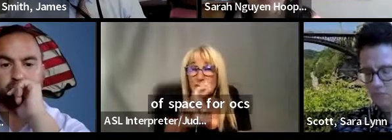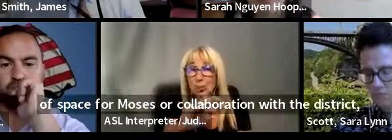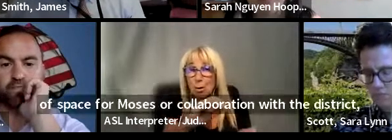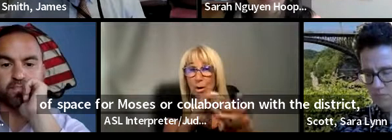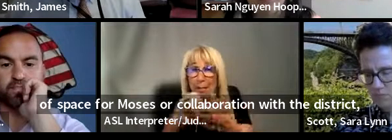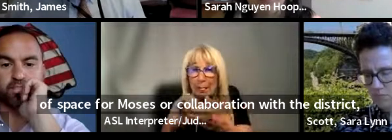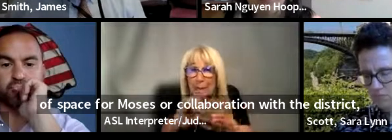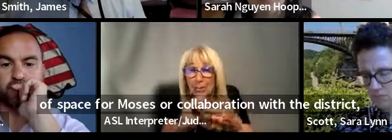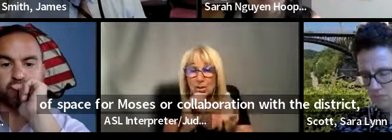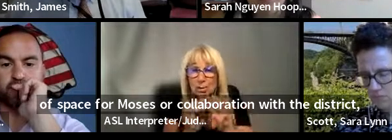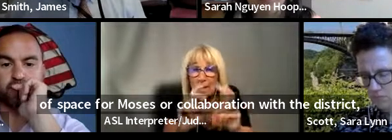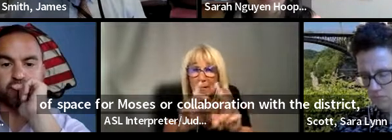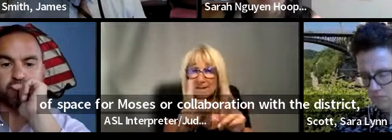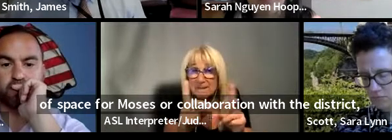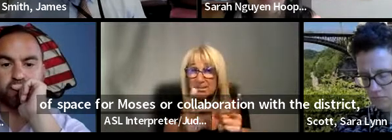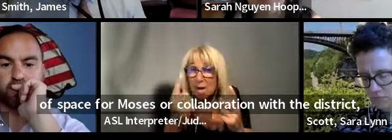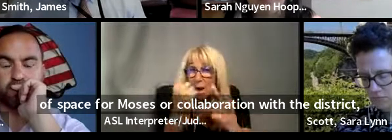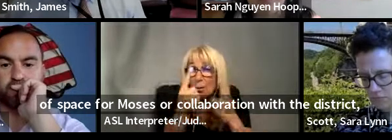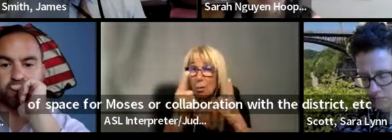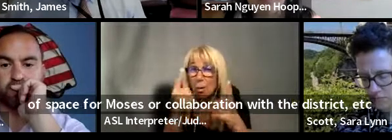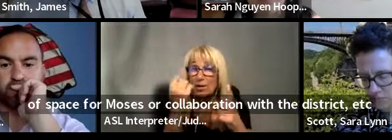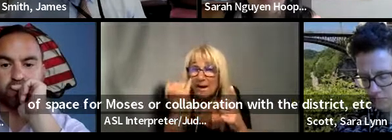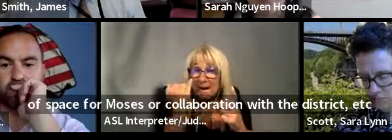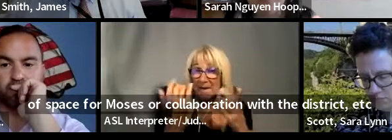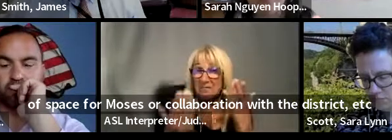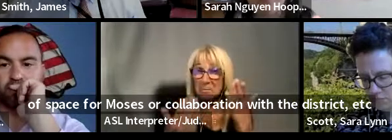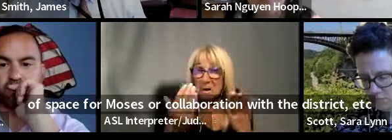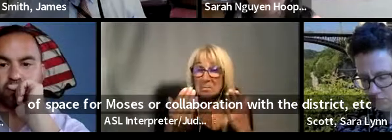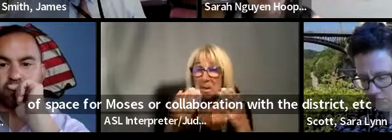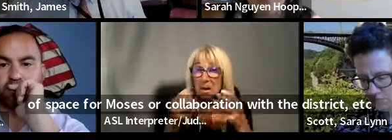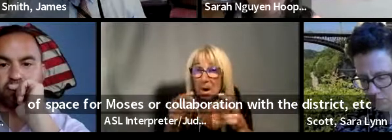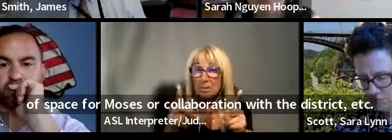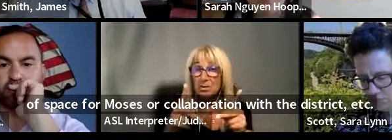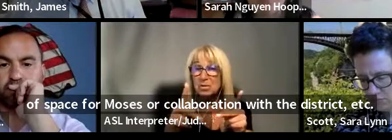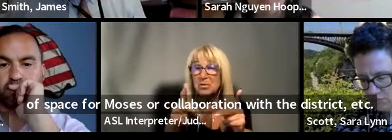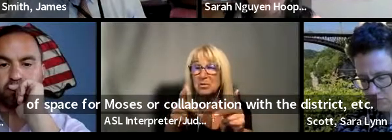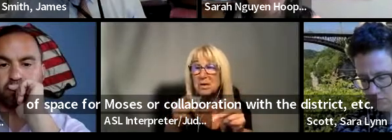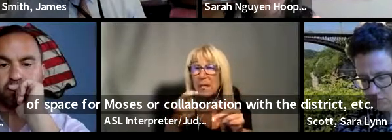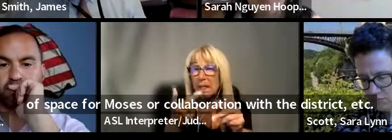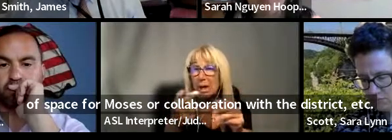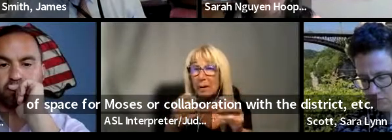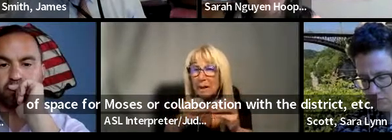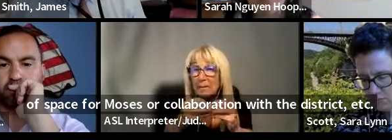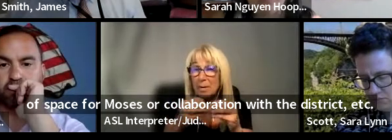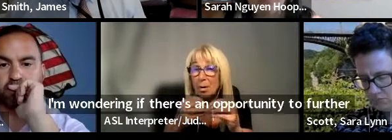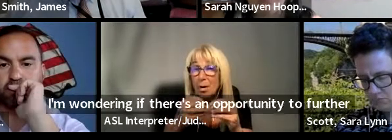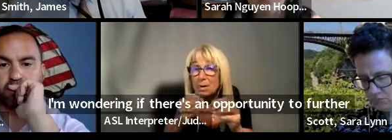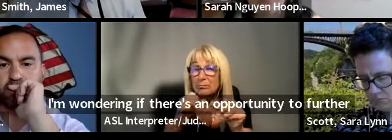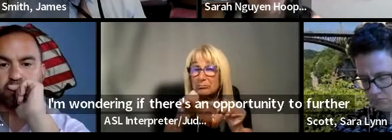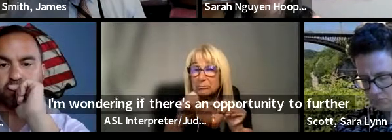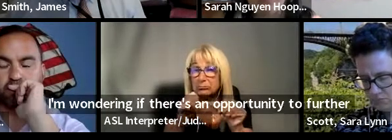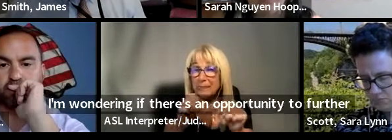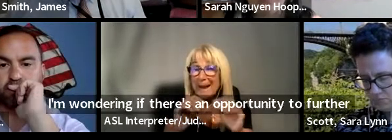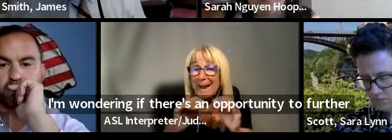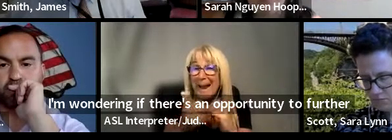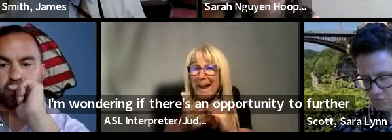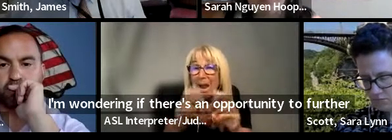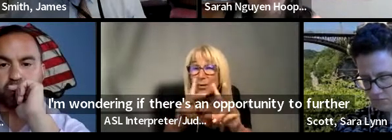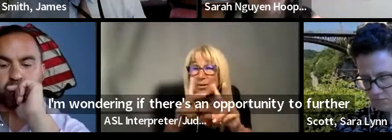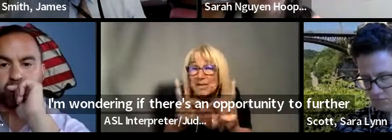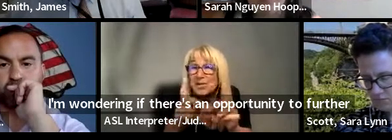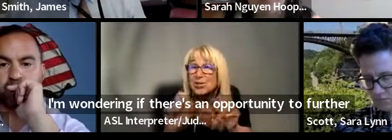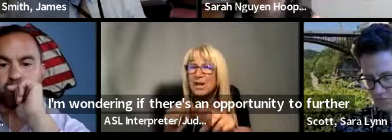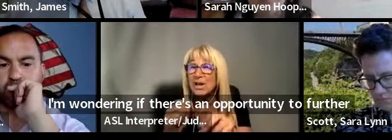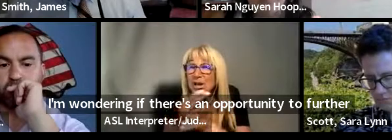cetera. I'm wondering if there's an opportunity to further explore how these amenities can be utilized by the district or even